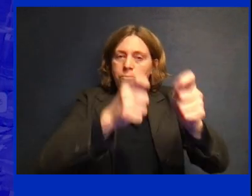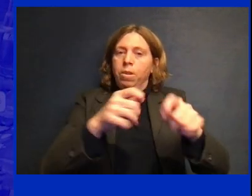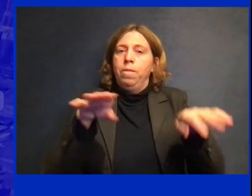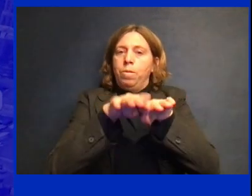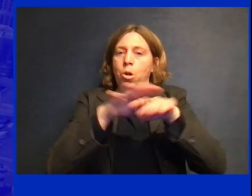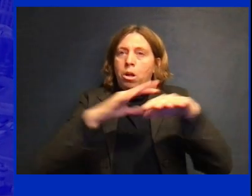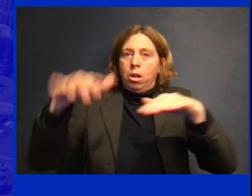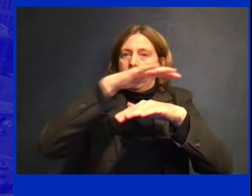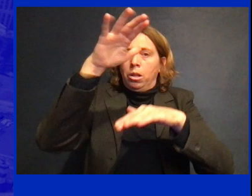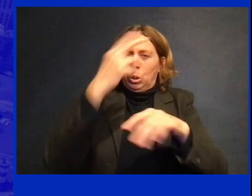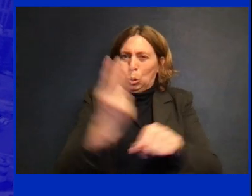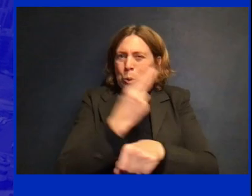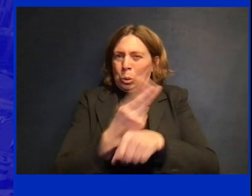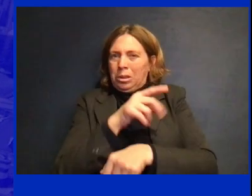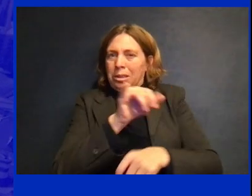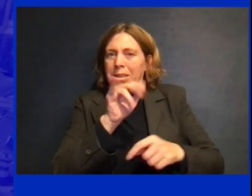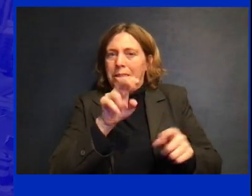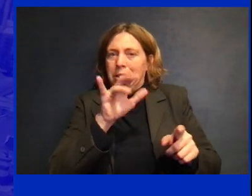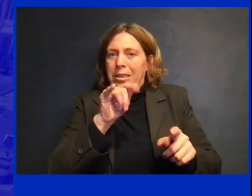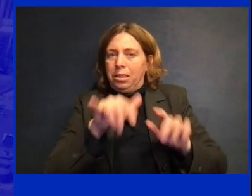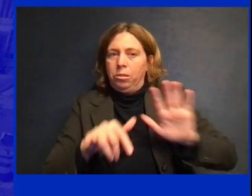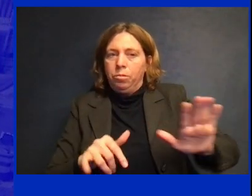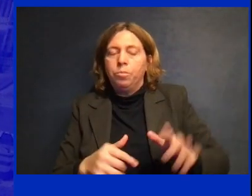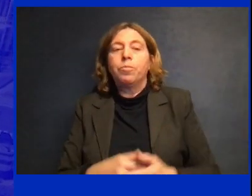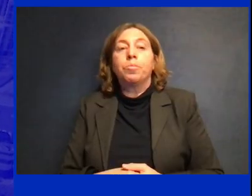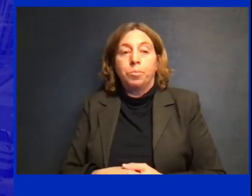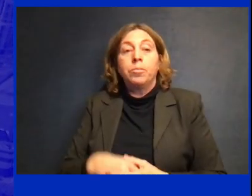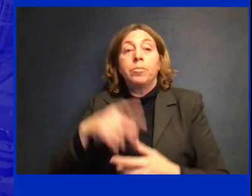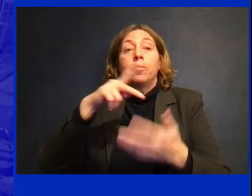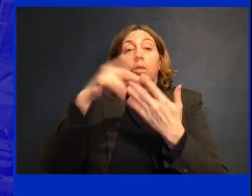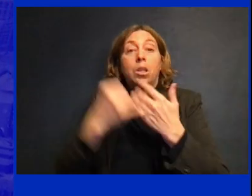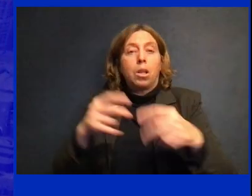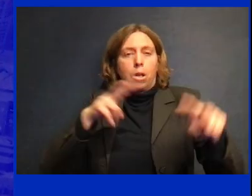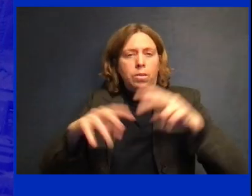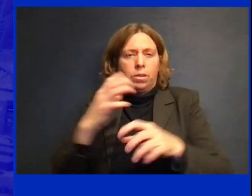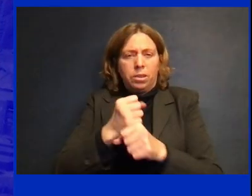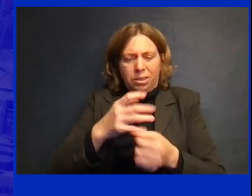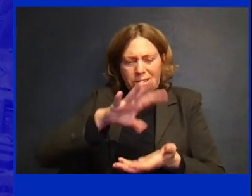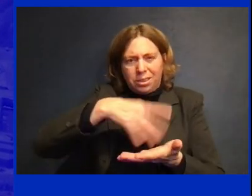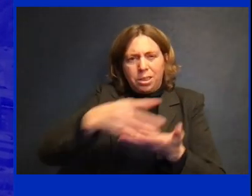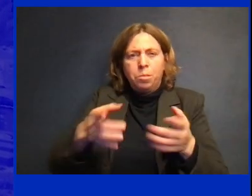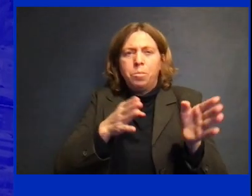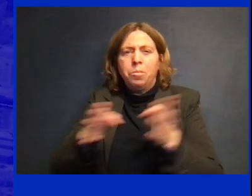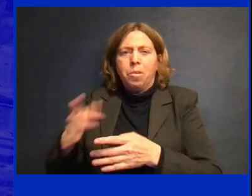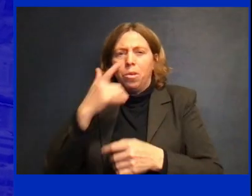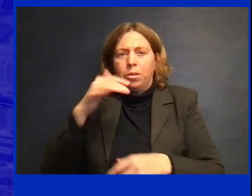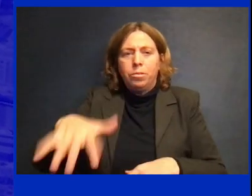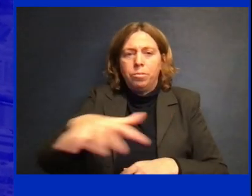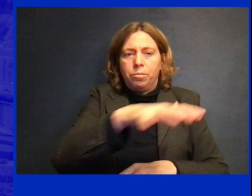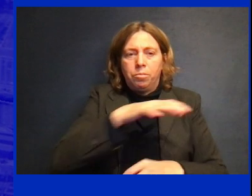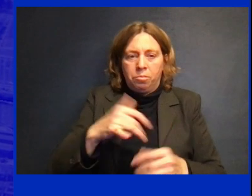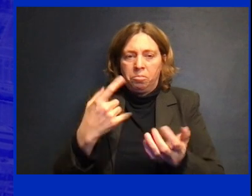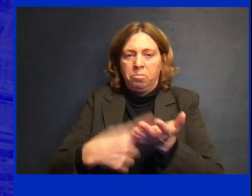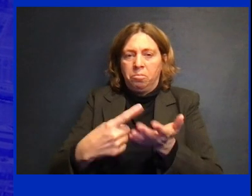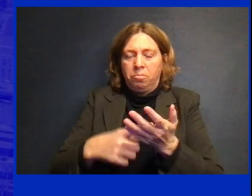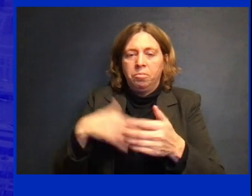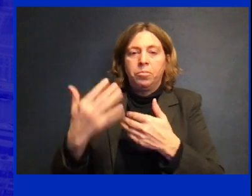Project overview and site plans. In this next section, we share renderings of each project component.